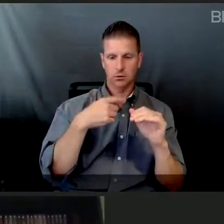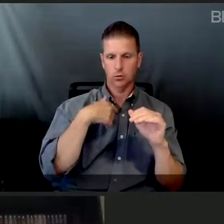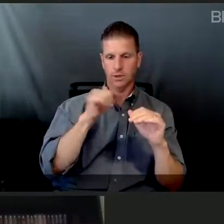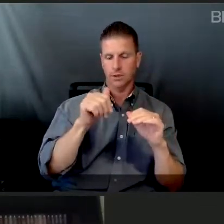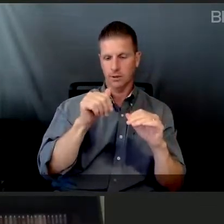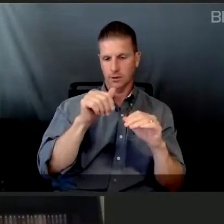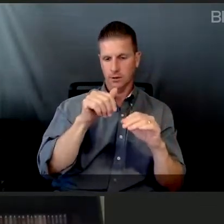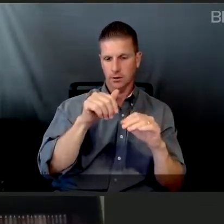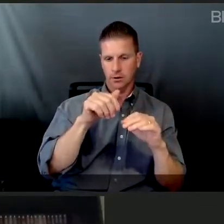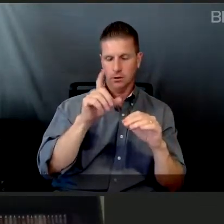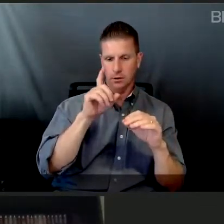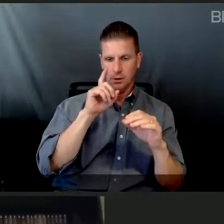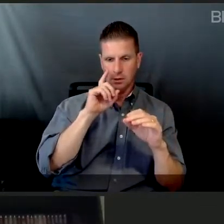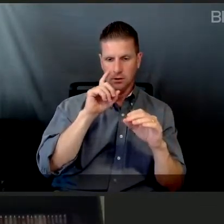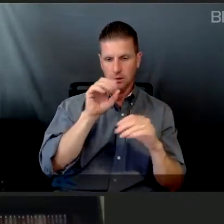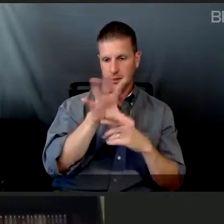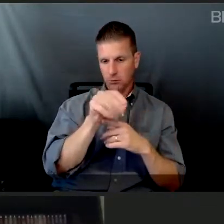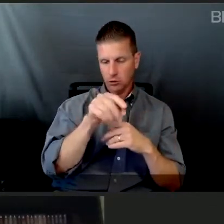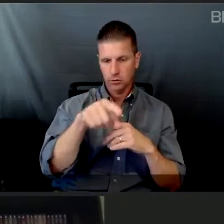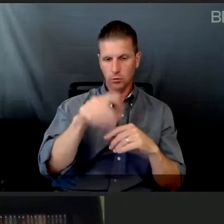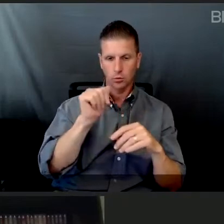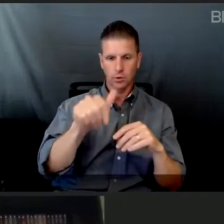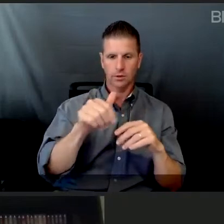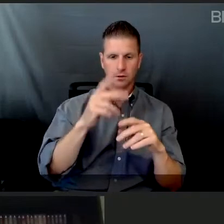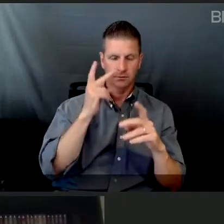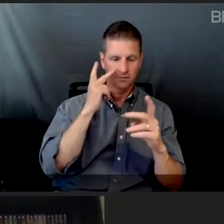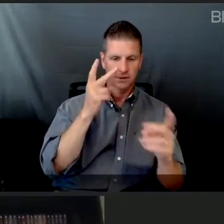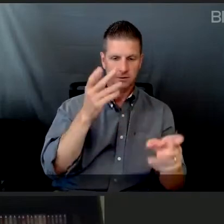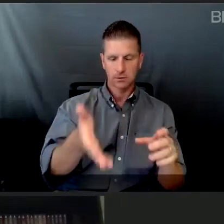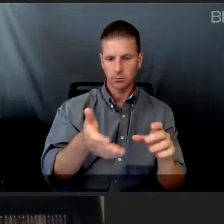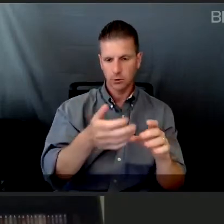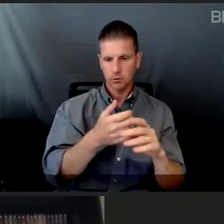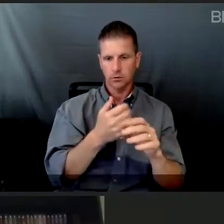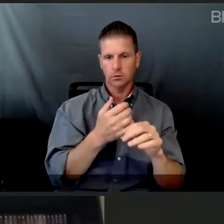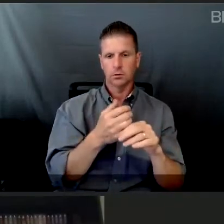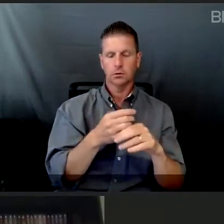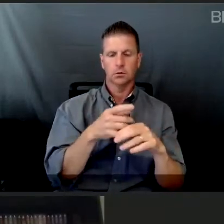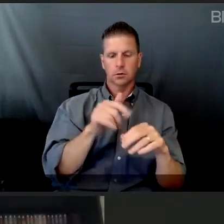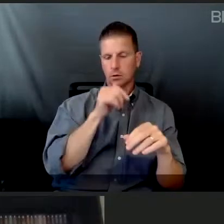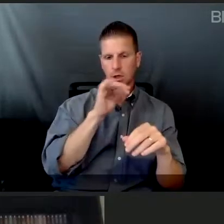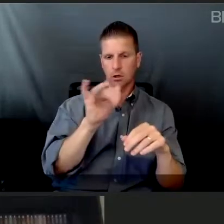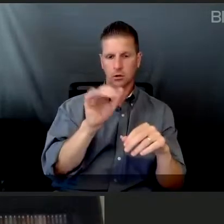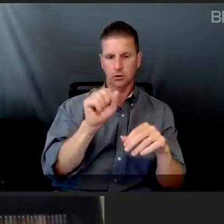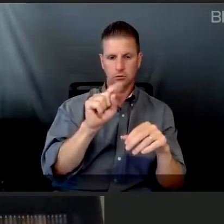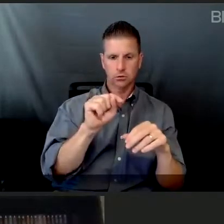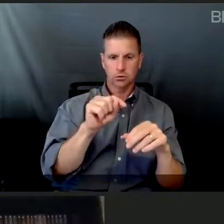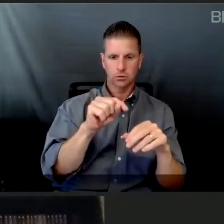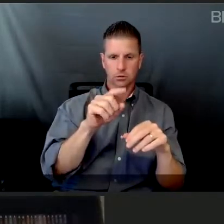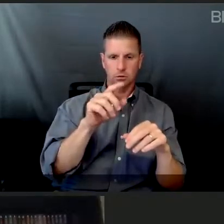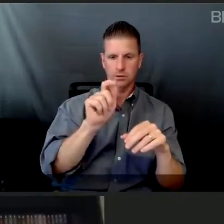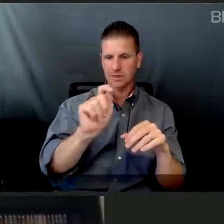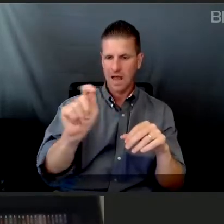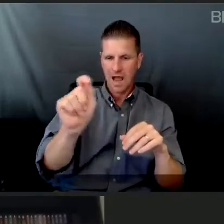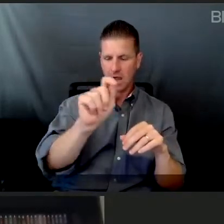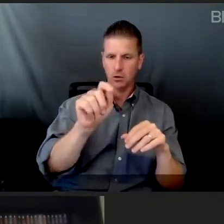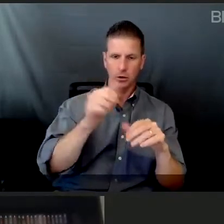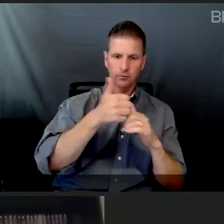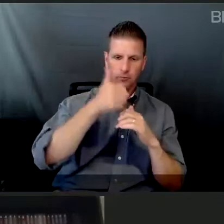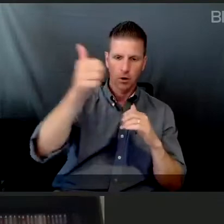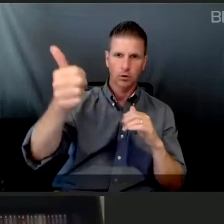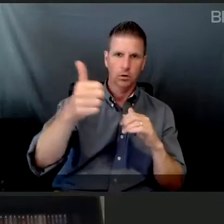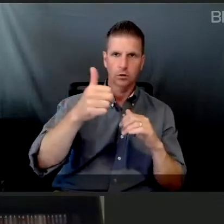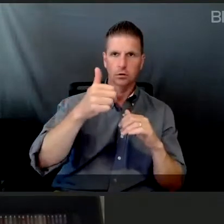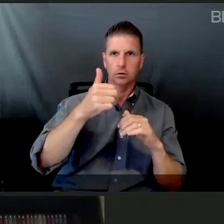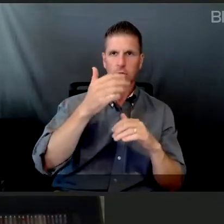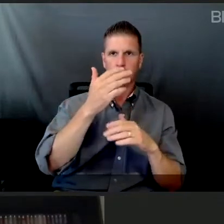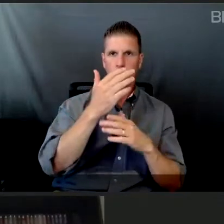visit them, right? So we can, they're not just dots as they are farther away. Hopefully someday you'll be able